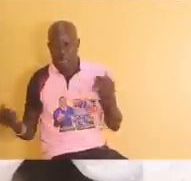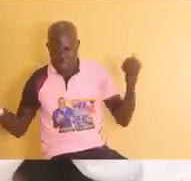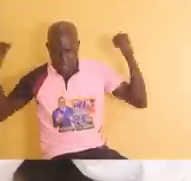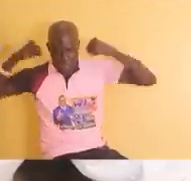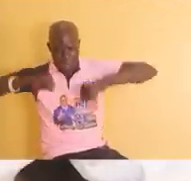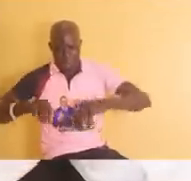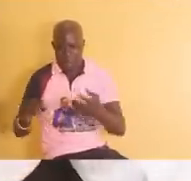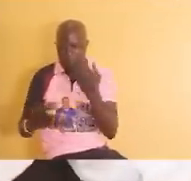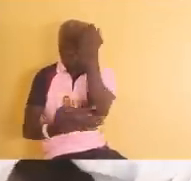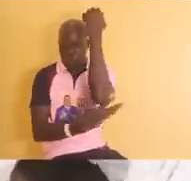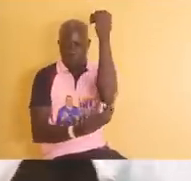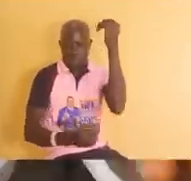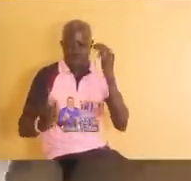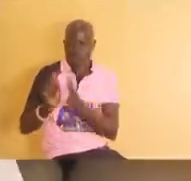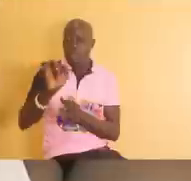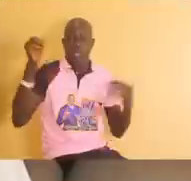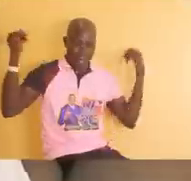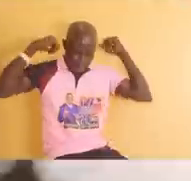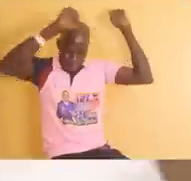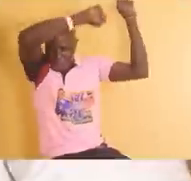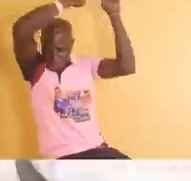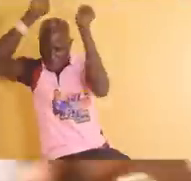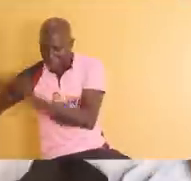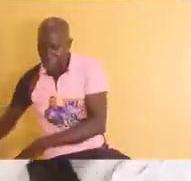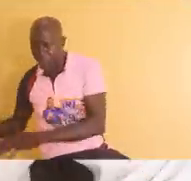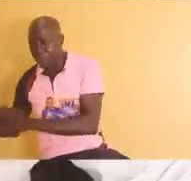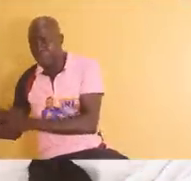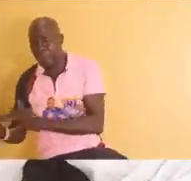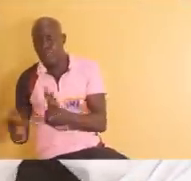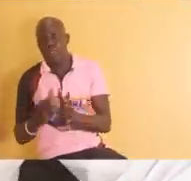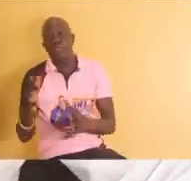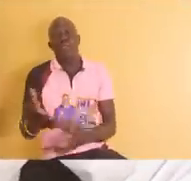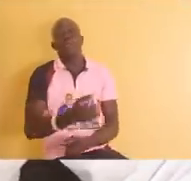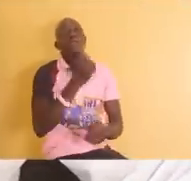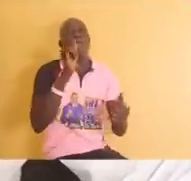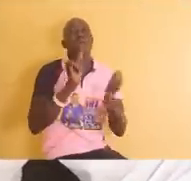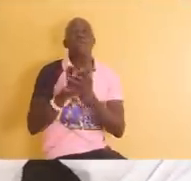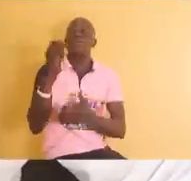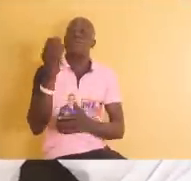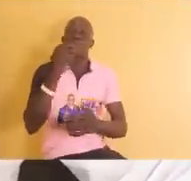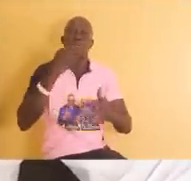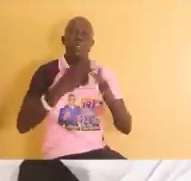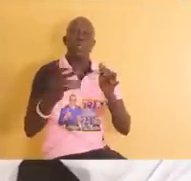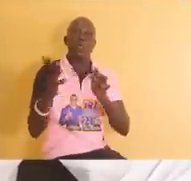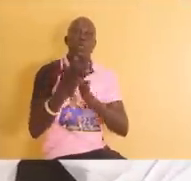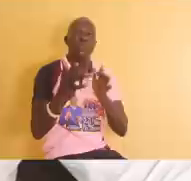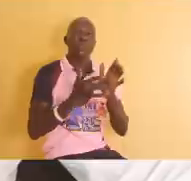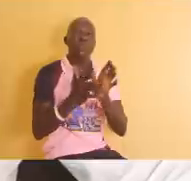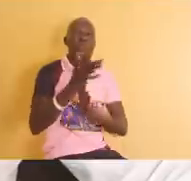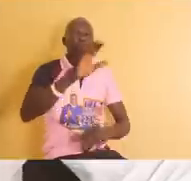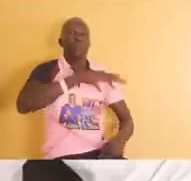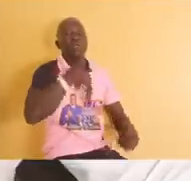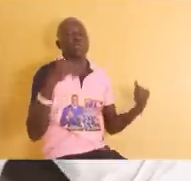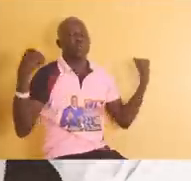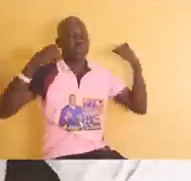Ni oru call Jesus. In the name of Oya Jesus. Oya ebina dana. Amen. Mo soro oru call Jesus. In the name of Jesus. Aso go ti